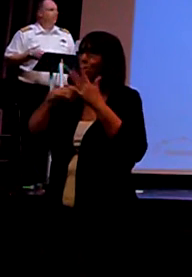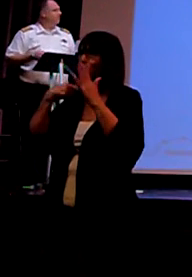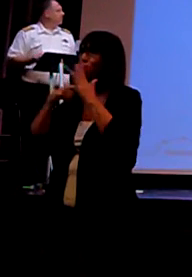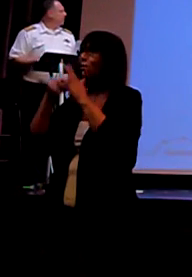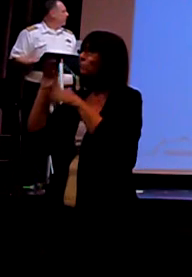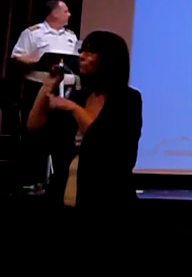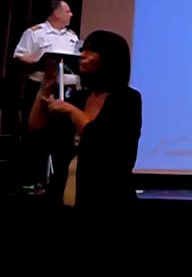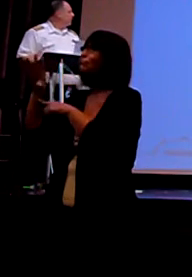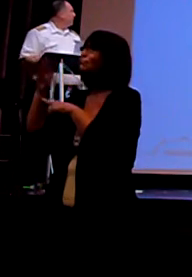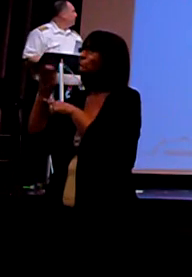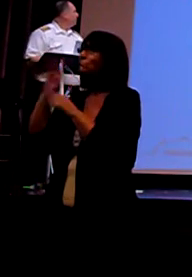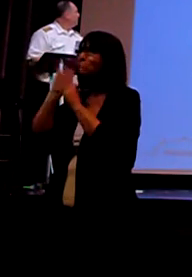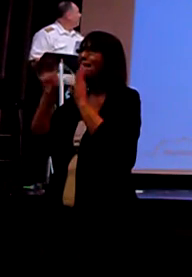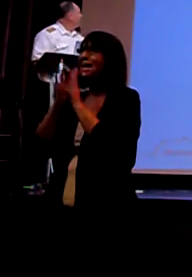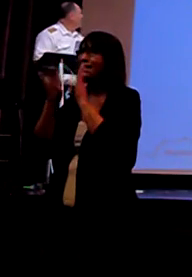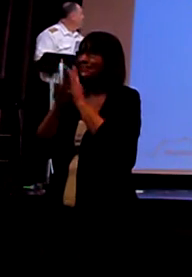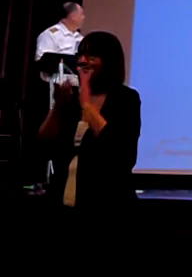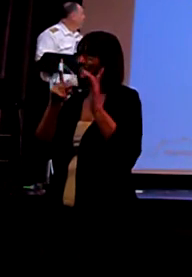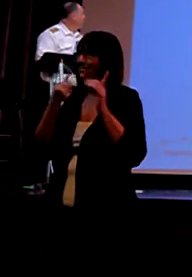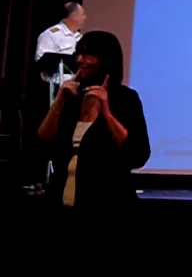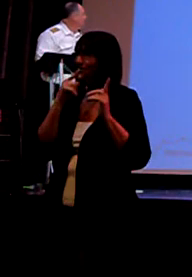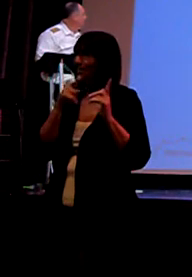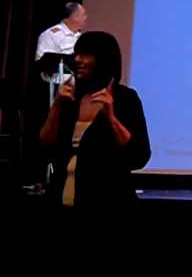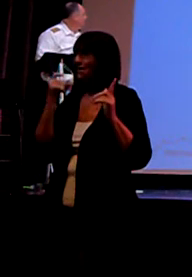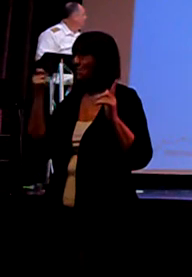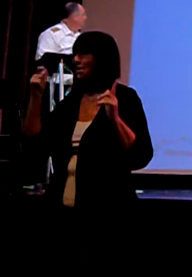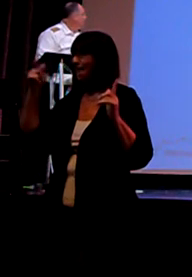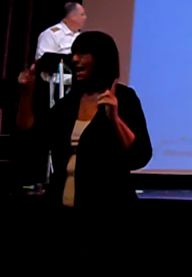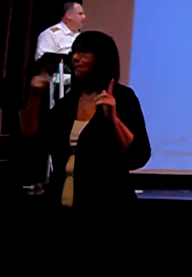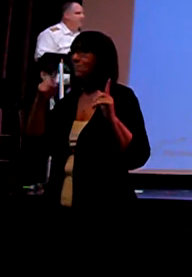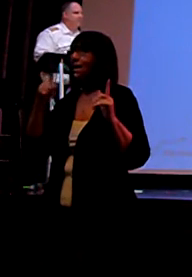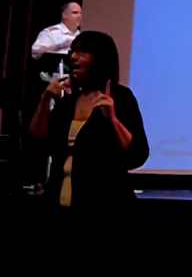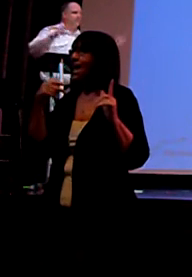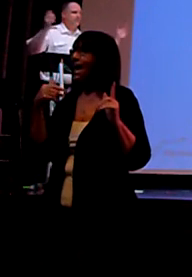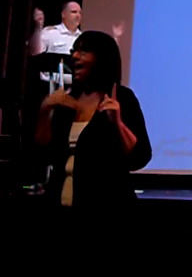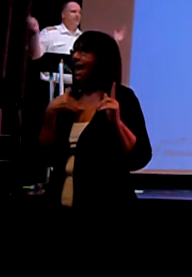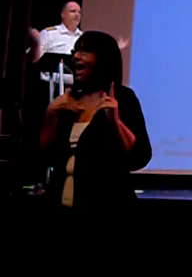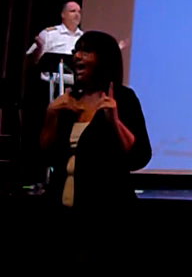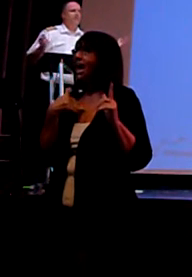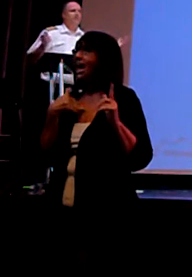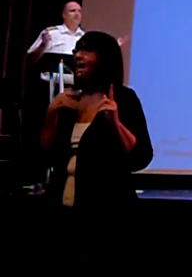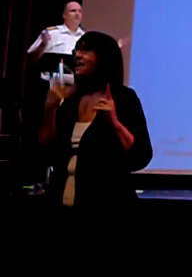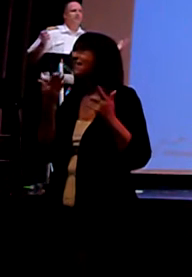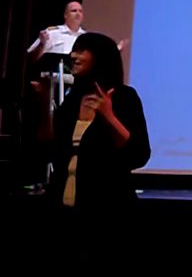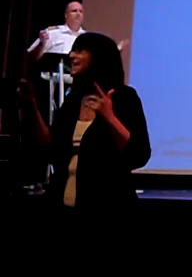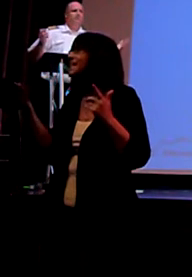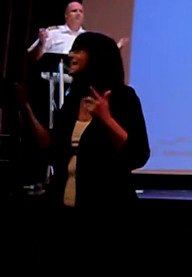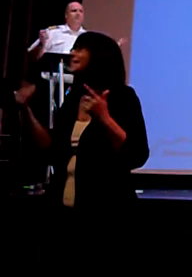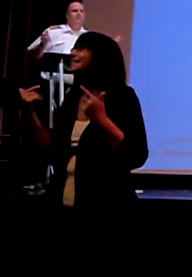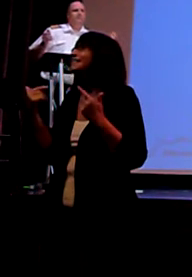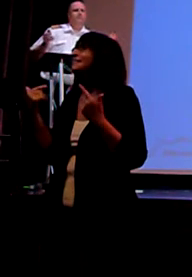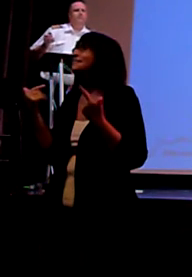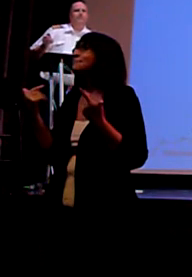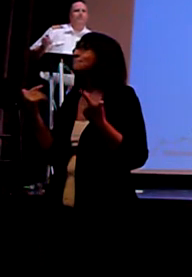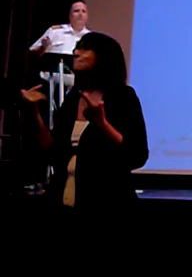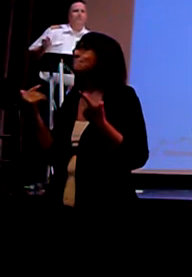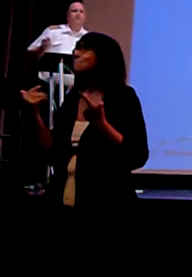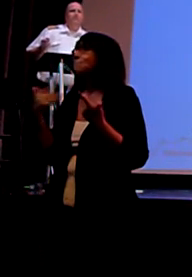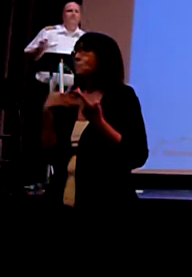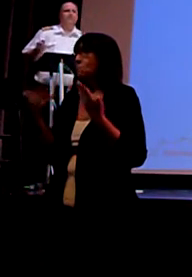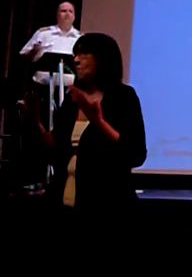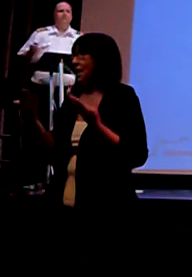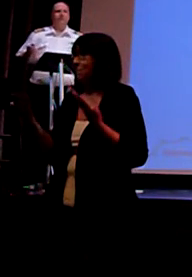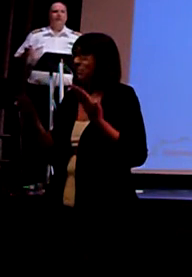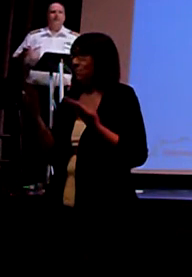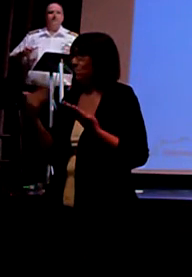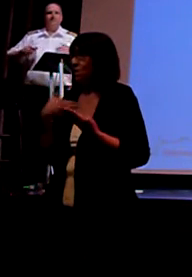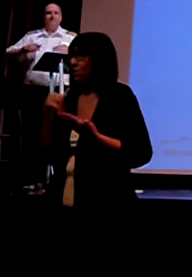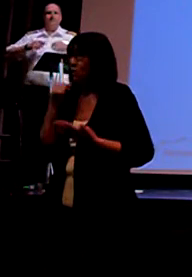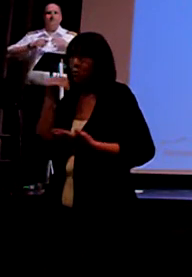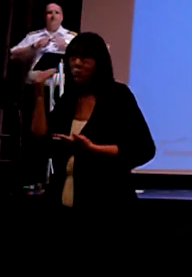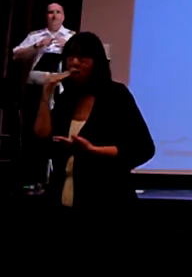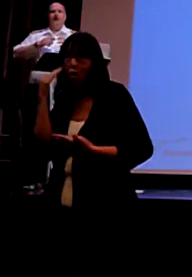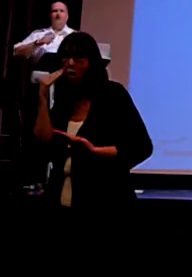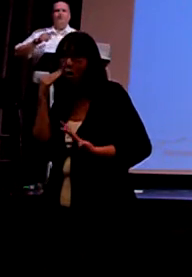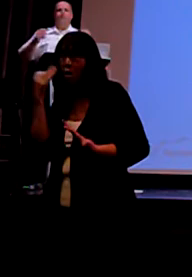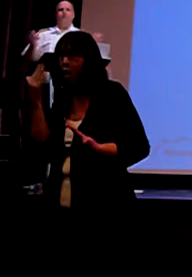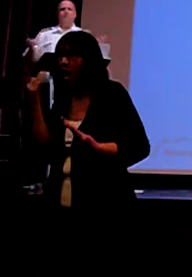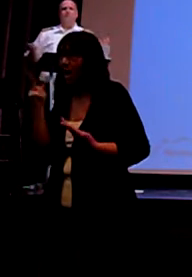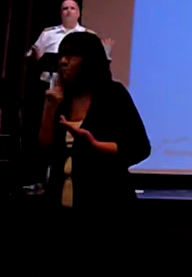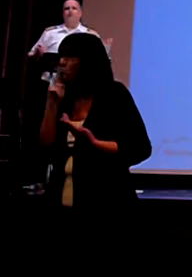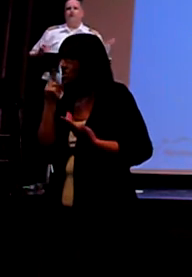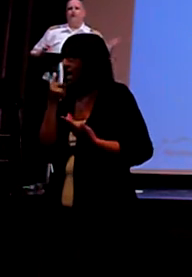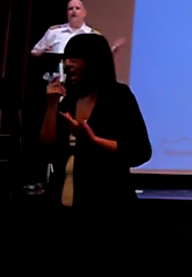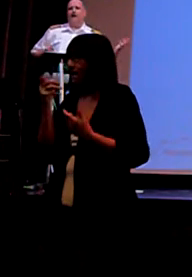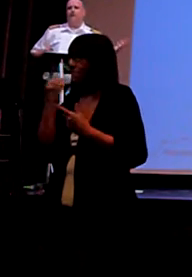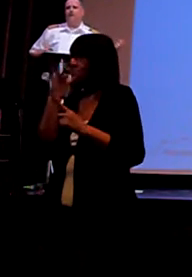you about a little bit later is just things that we maybe don't even realize how